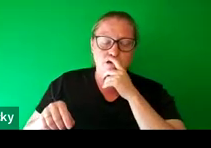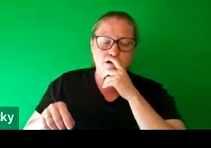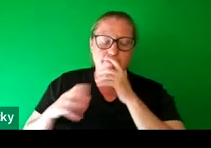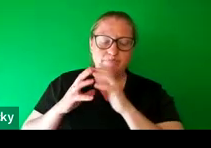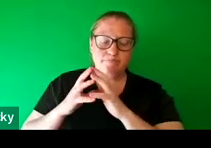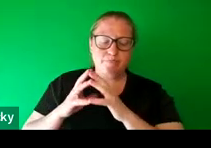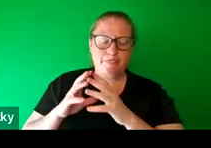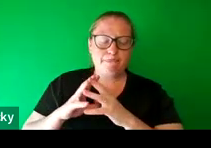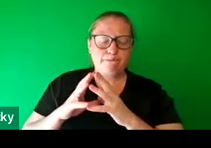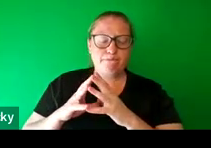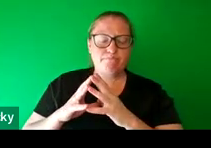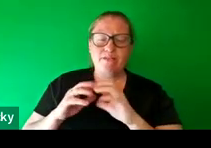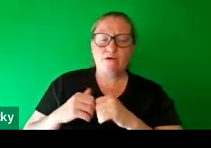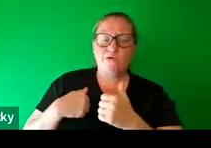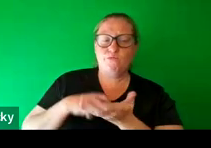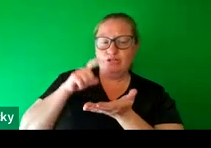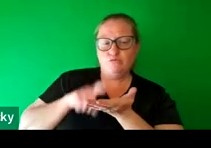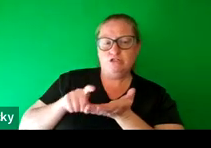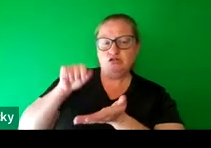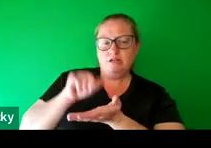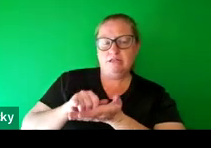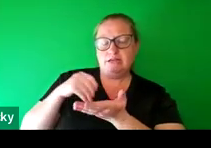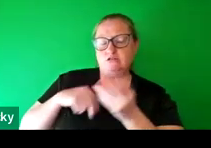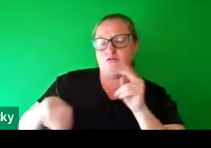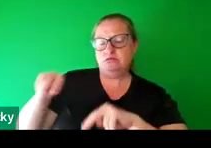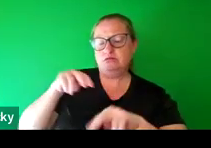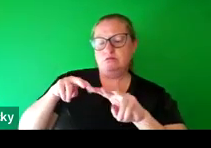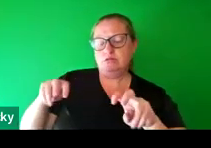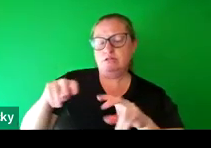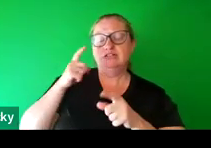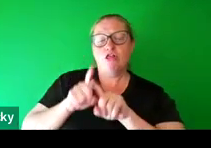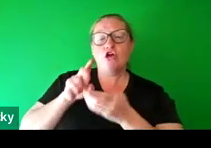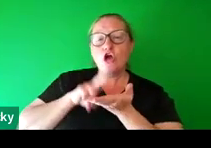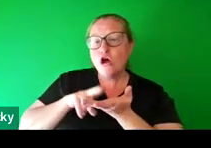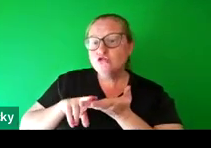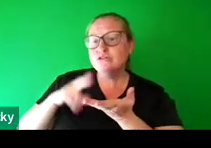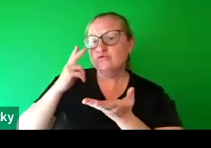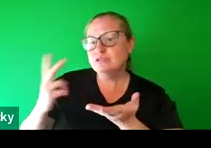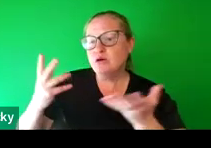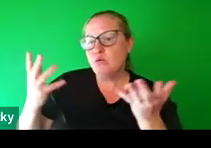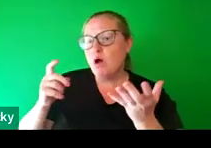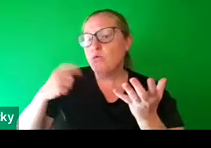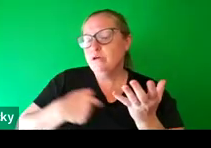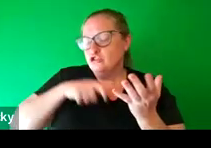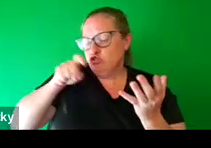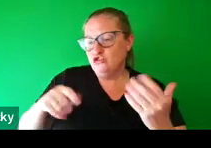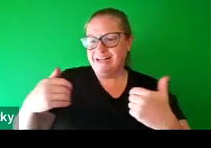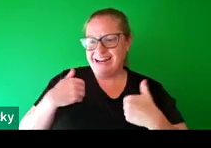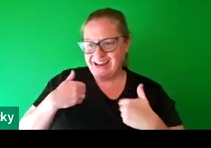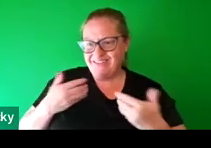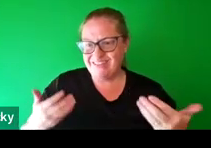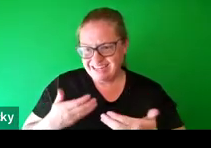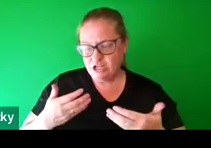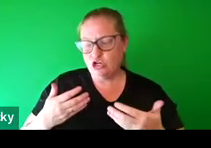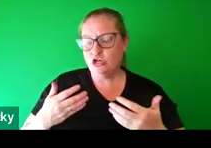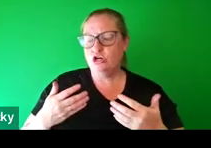where do we do that research to take a look at the contracts and see what should be in-house, what is short-term and